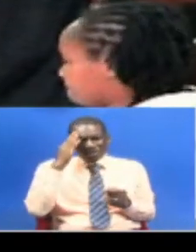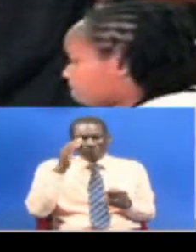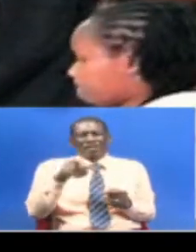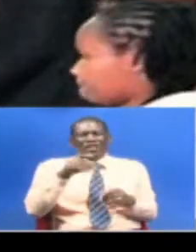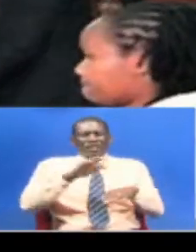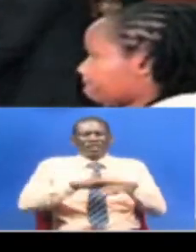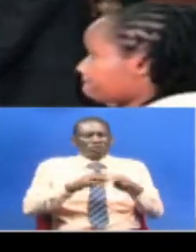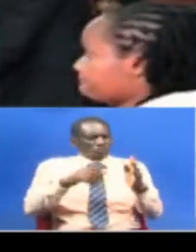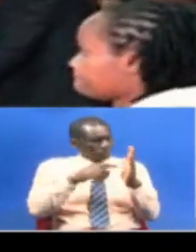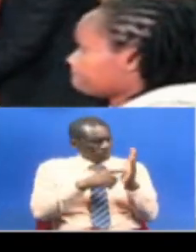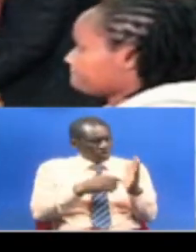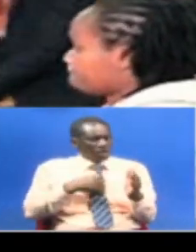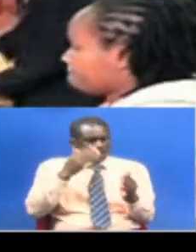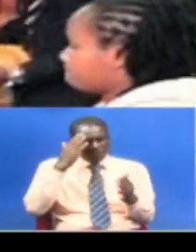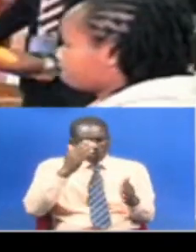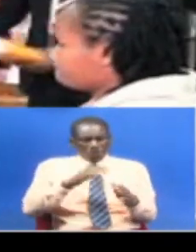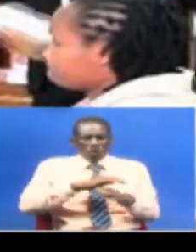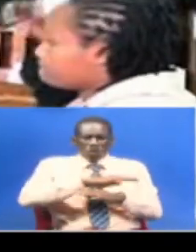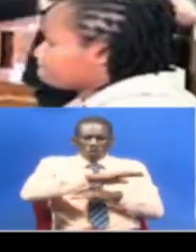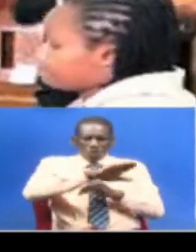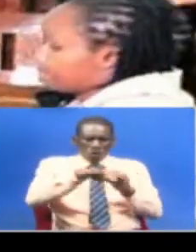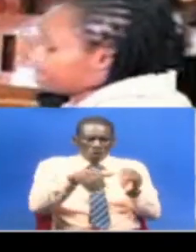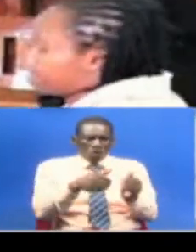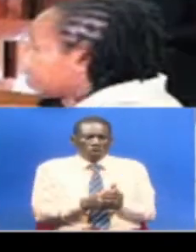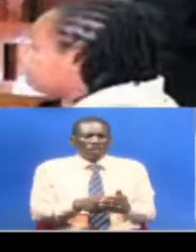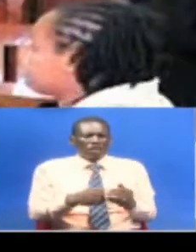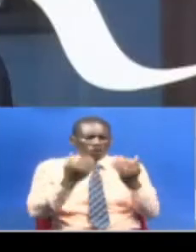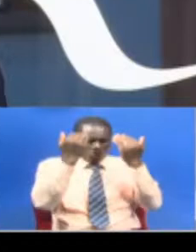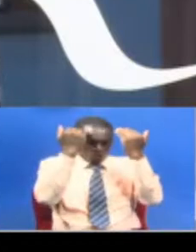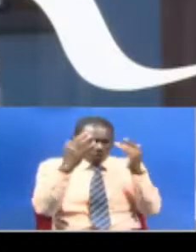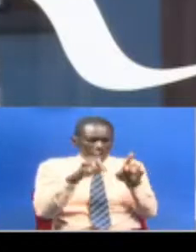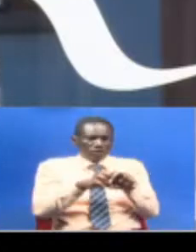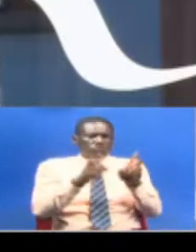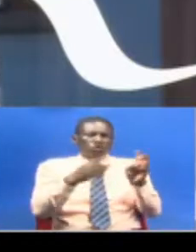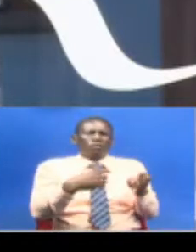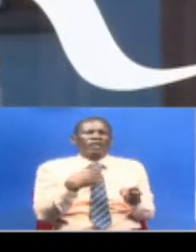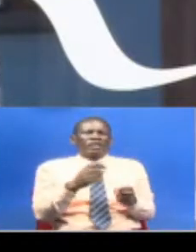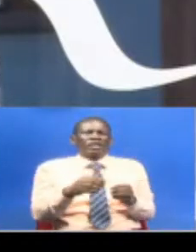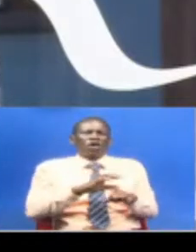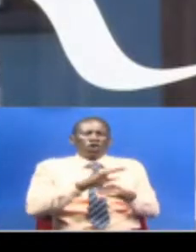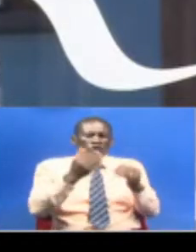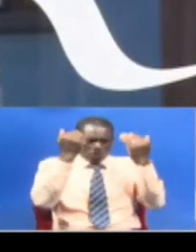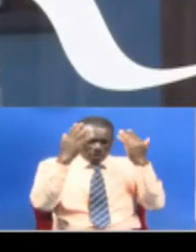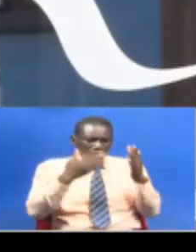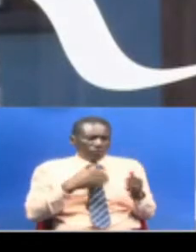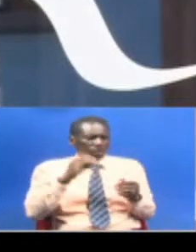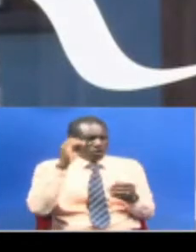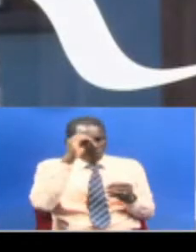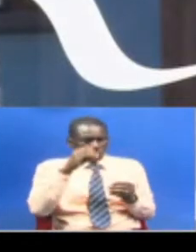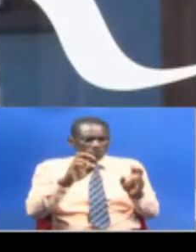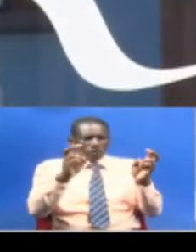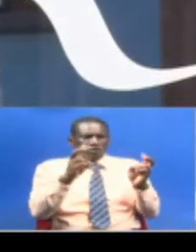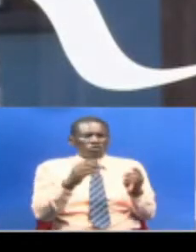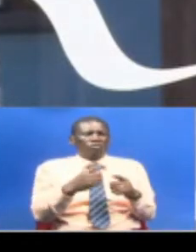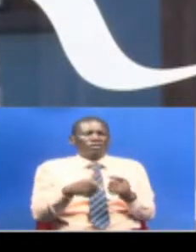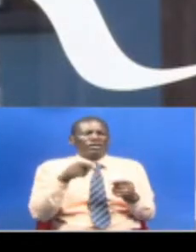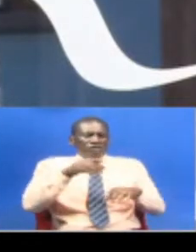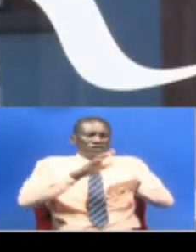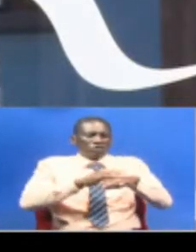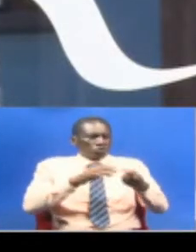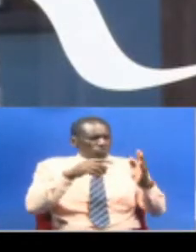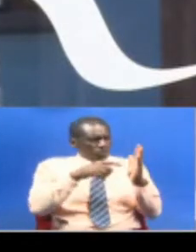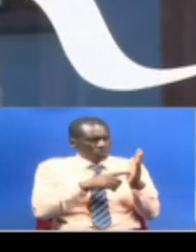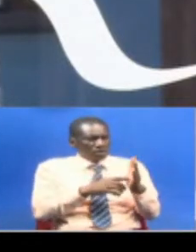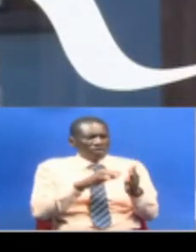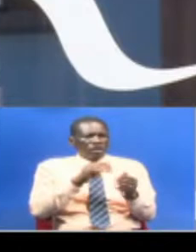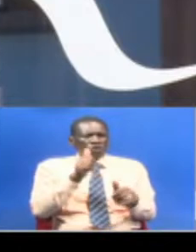point. I think every advocate, as we usually say, has their own opinion on the matter. But it is a good point that